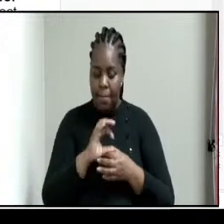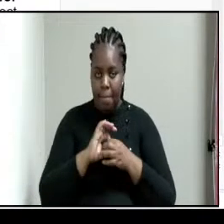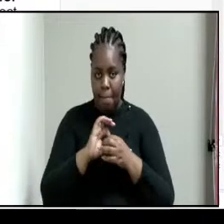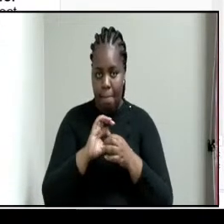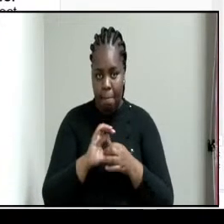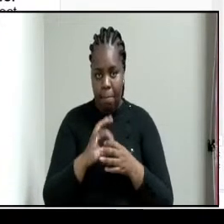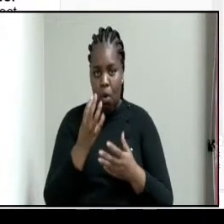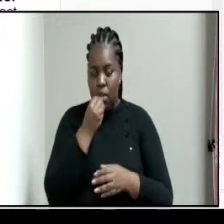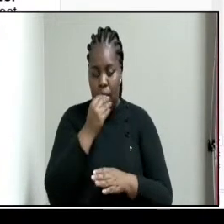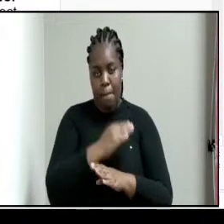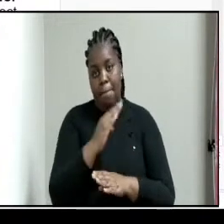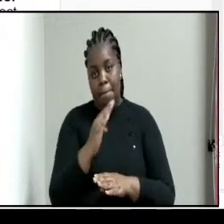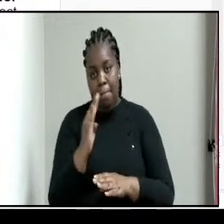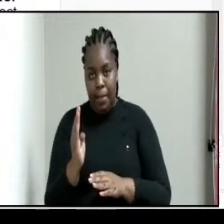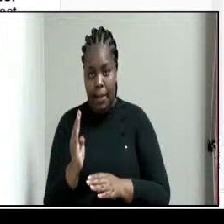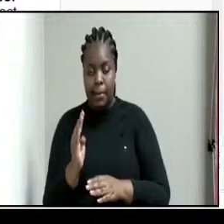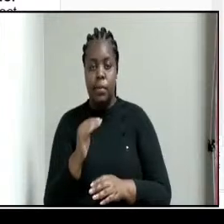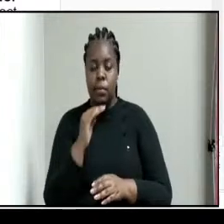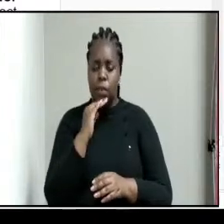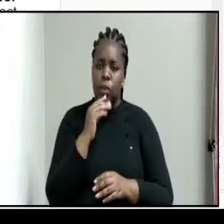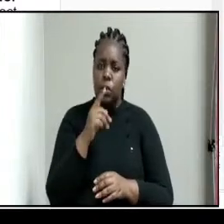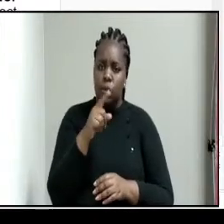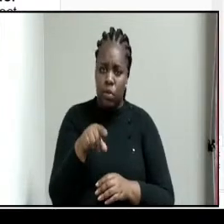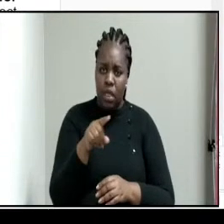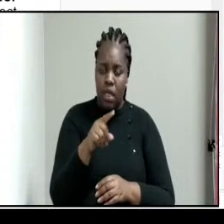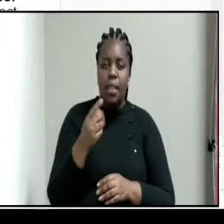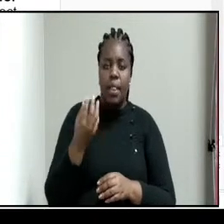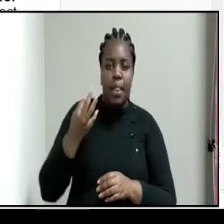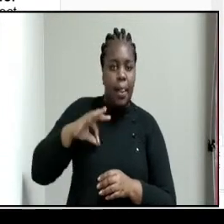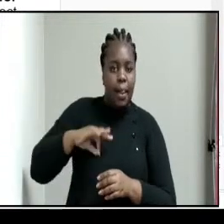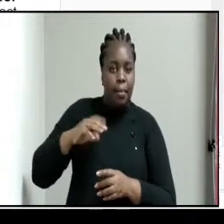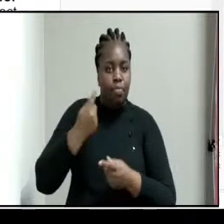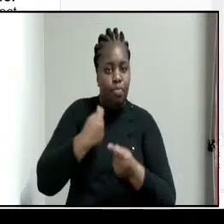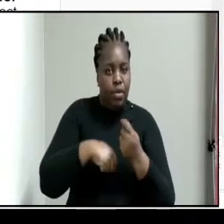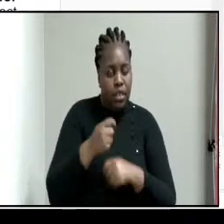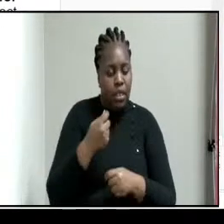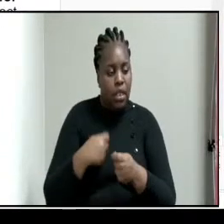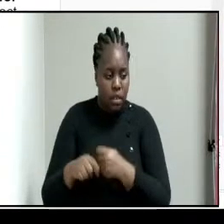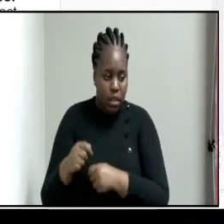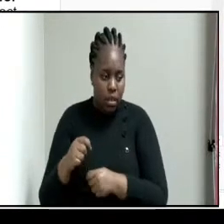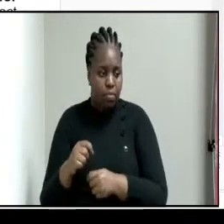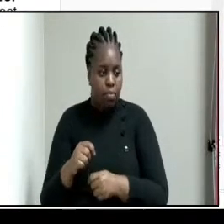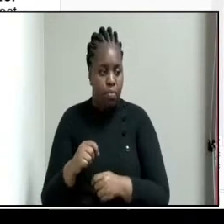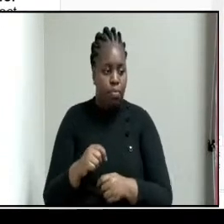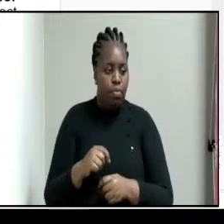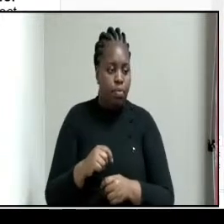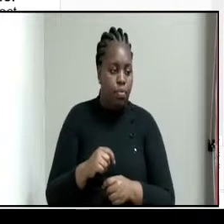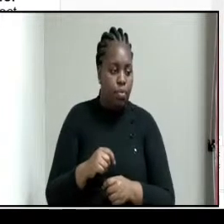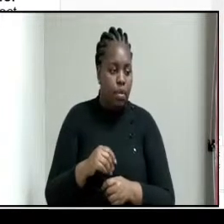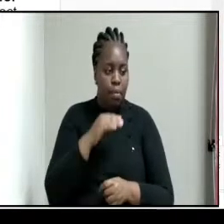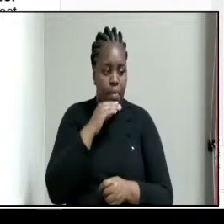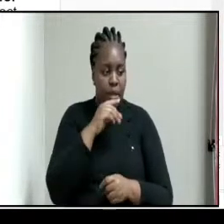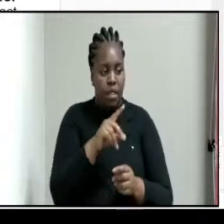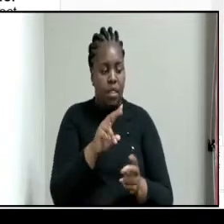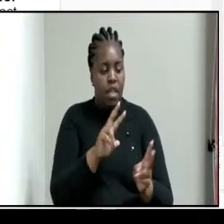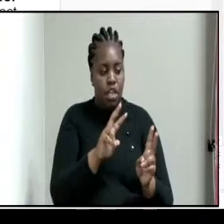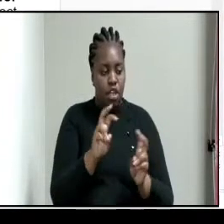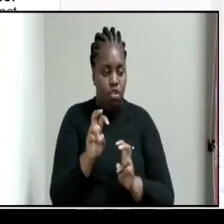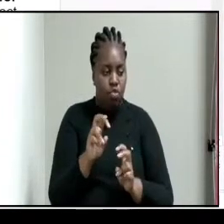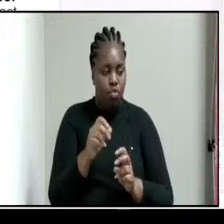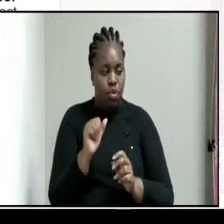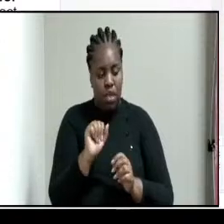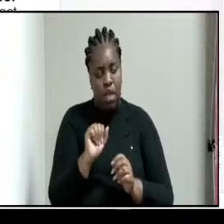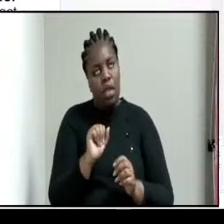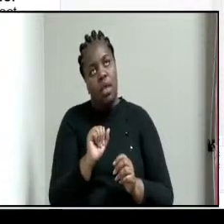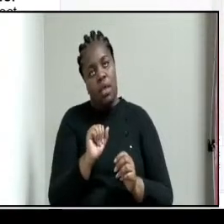means of production thereof, wherein they earn an income by selling labor, or other commodities. So the issue of employment